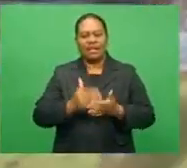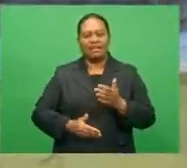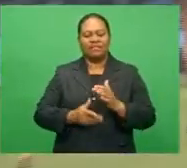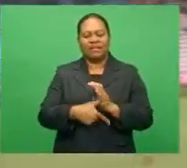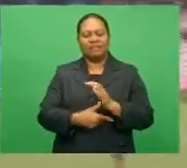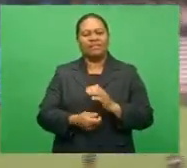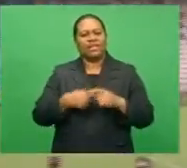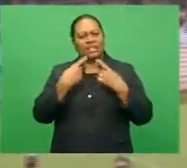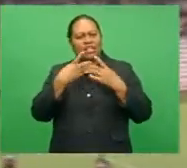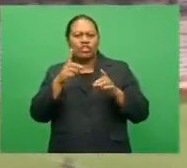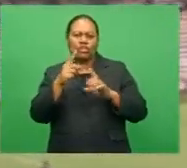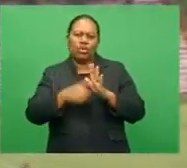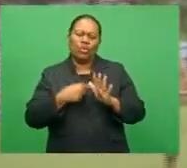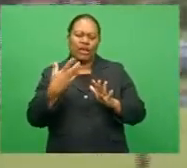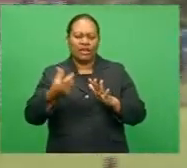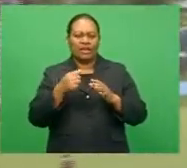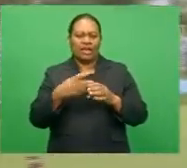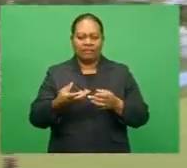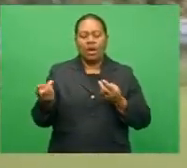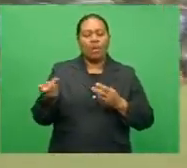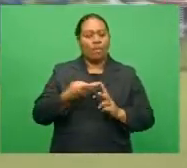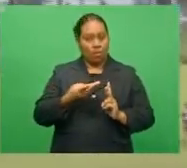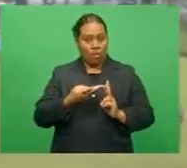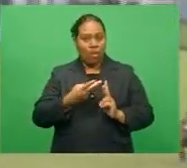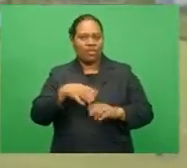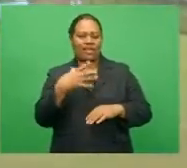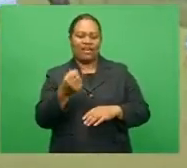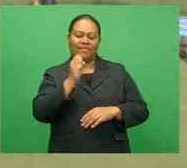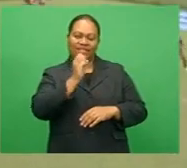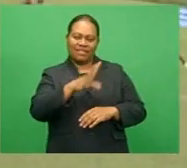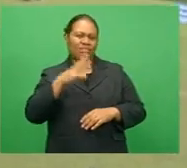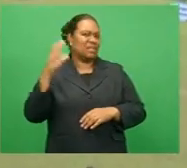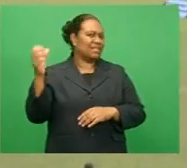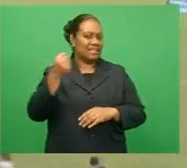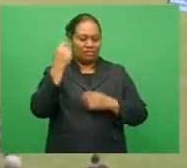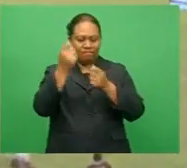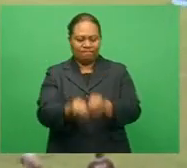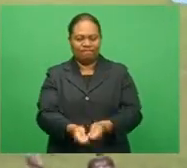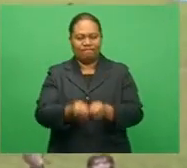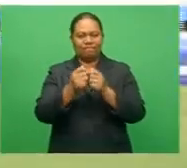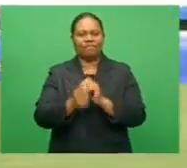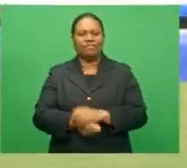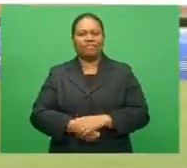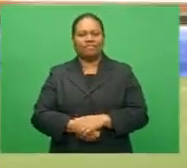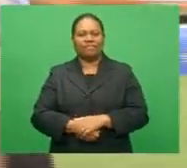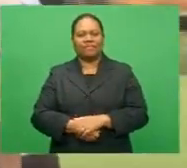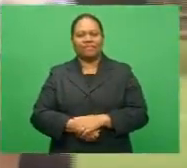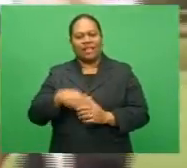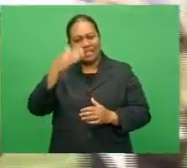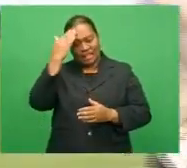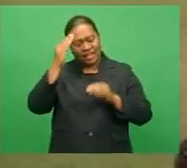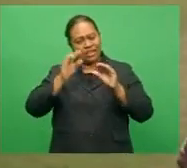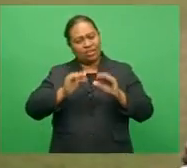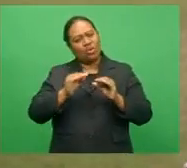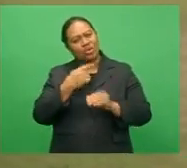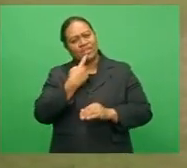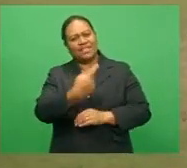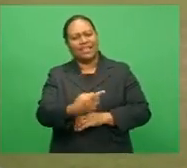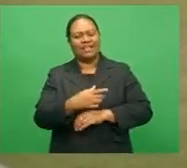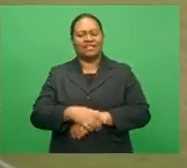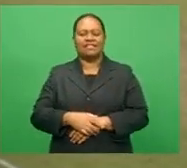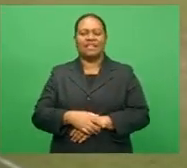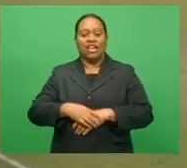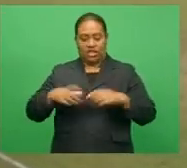Choweli Lutumailangi leveled the score at 10-all through a successful penalty. Head coach Iletia Tuisese says